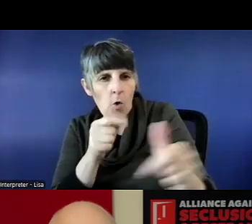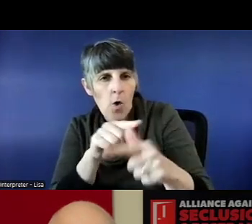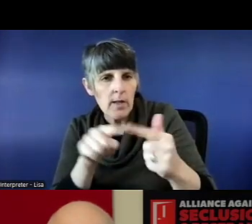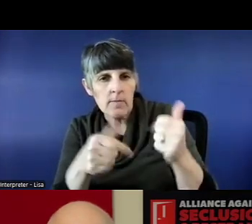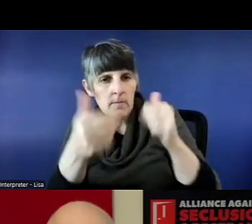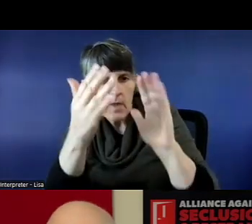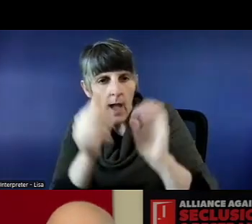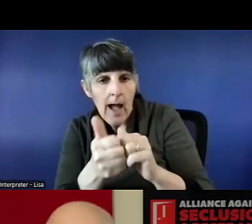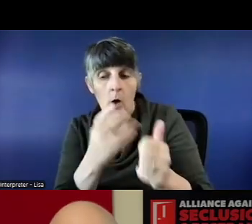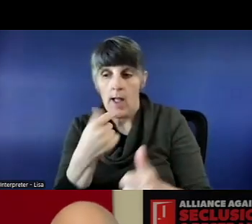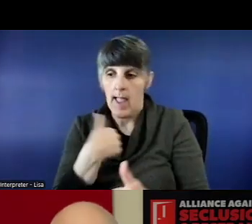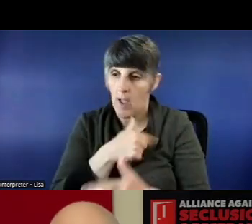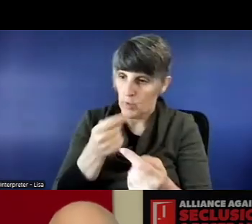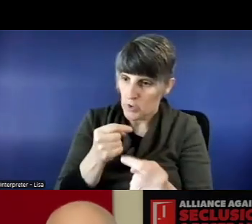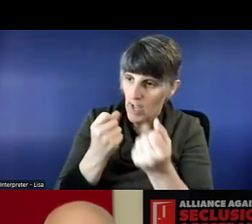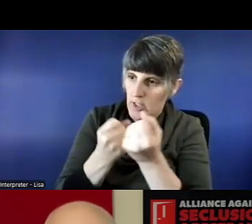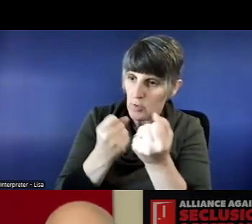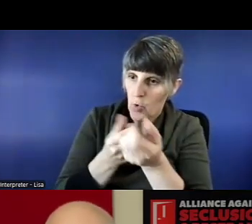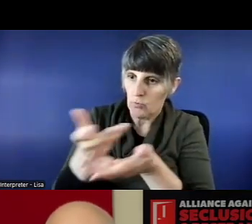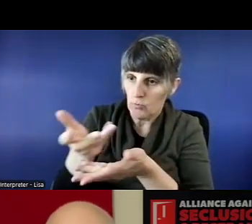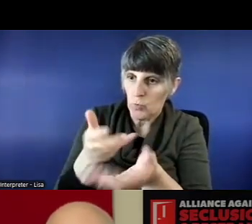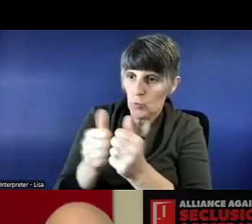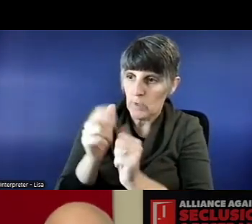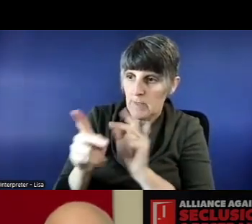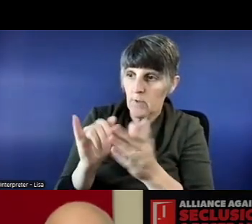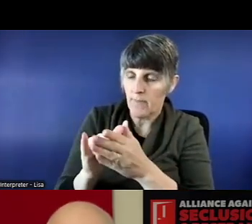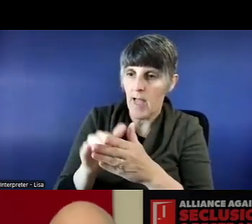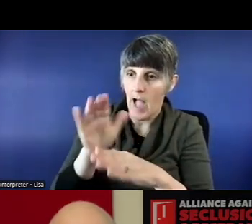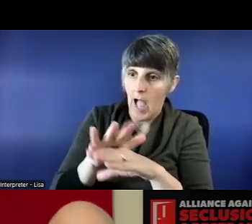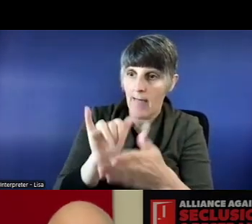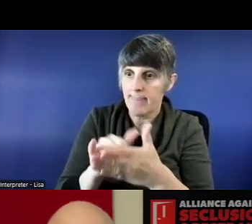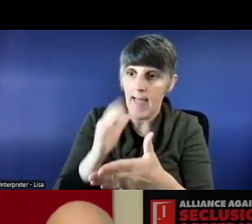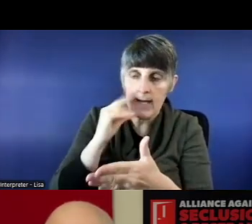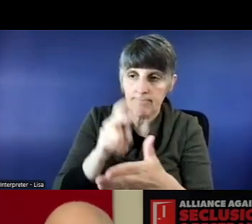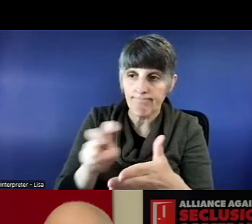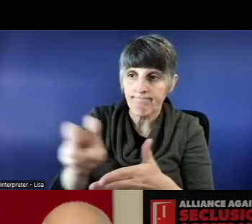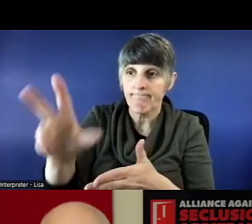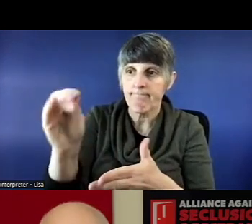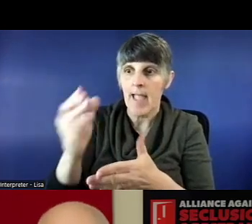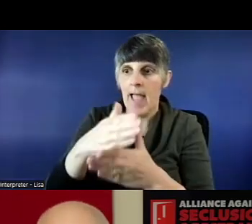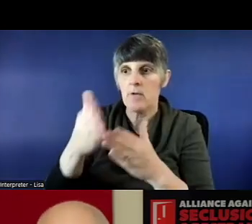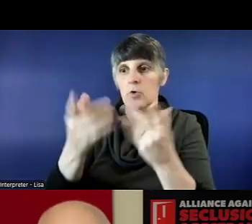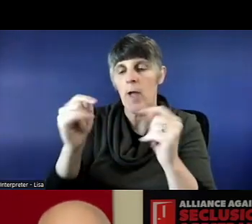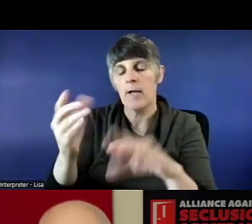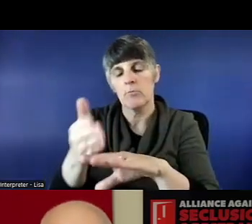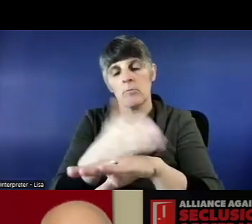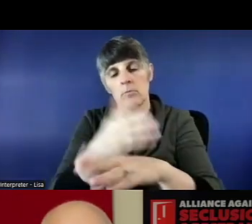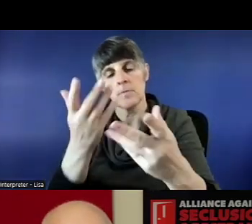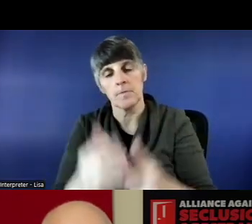approaches. And we try to support and work with people that are kind of on that journey and ultimately trying to do better.